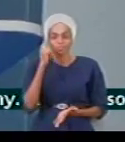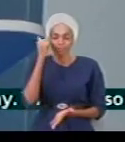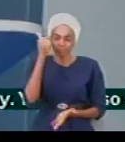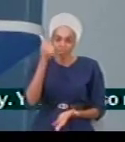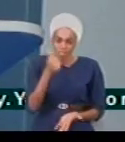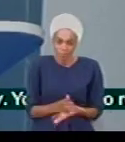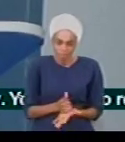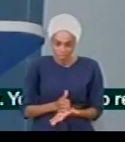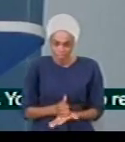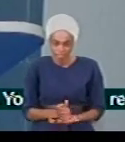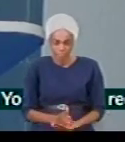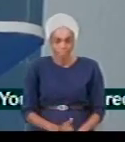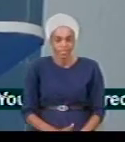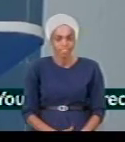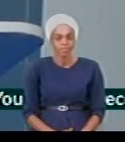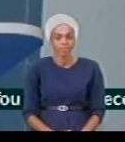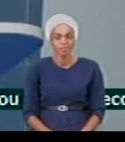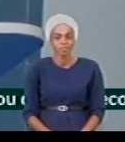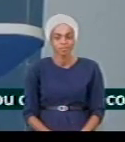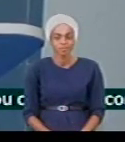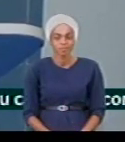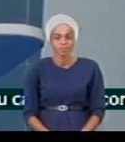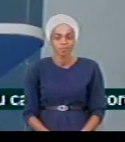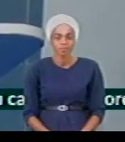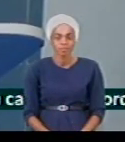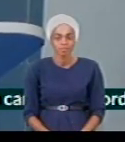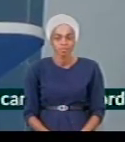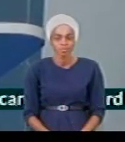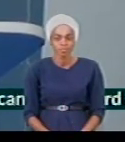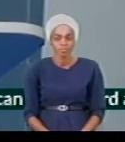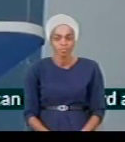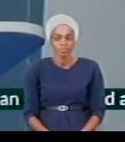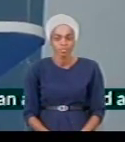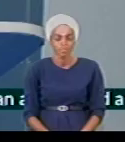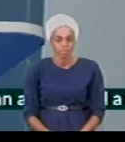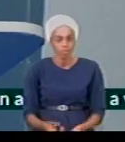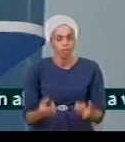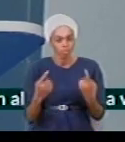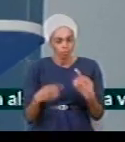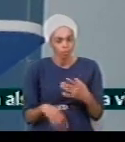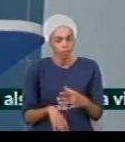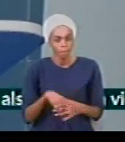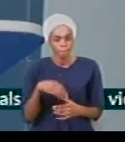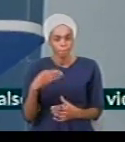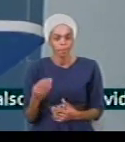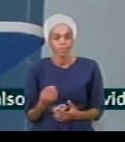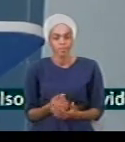Come forward, come forward. No problem can stand the name of Jesus.